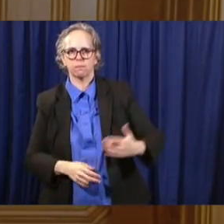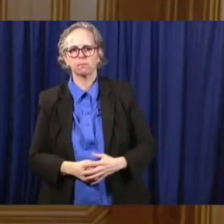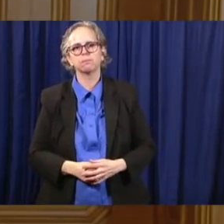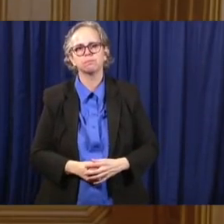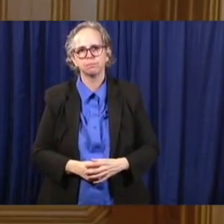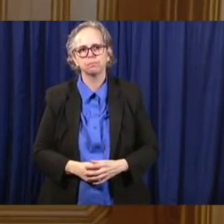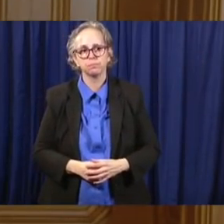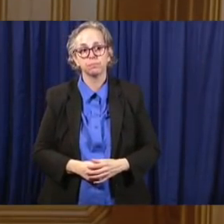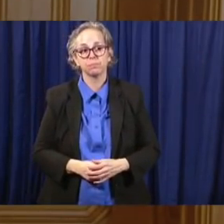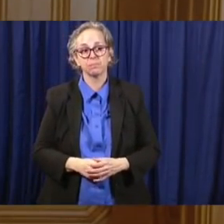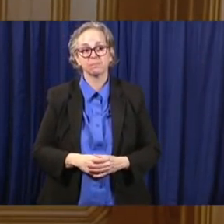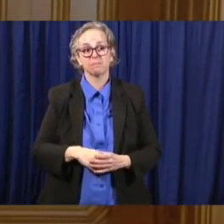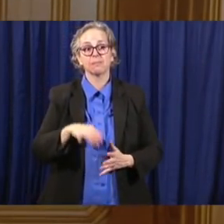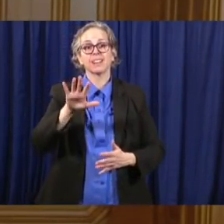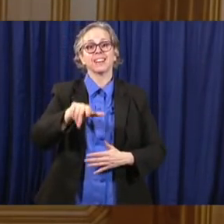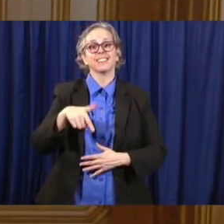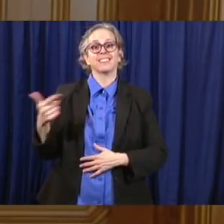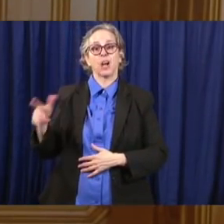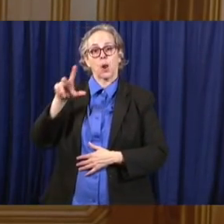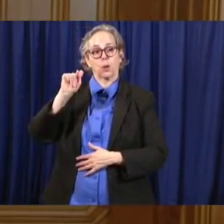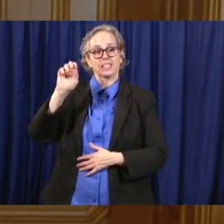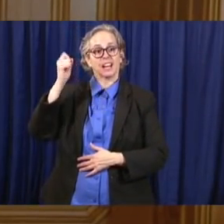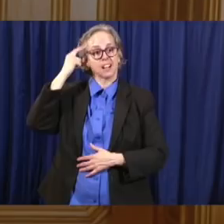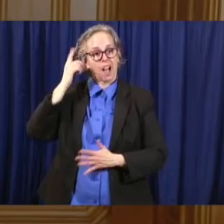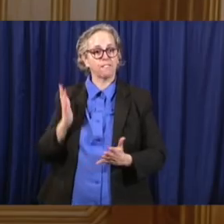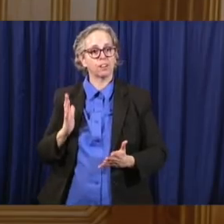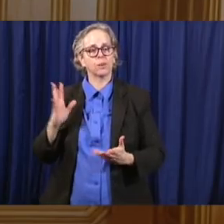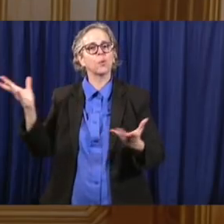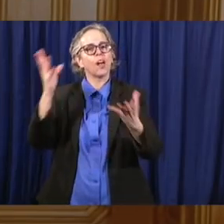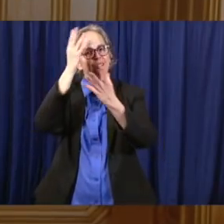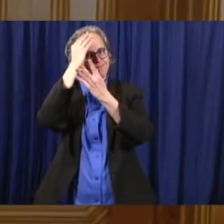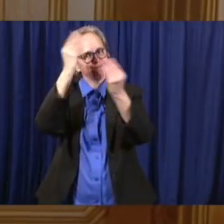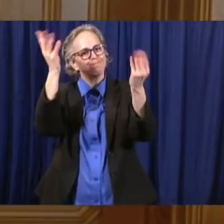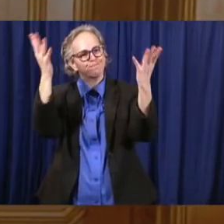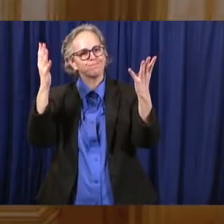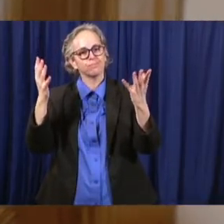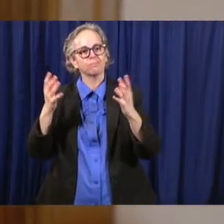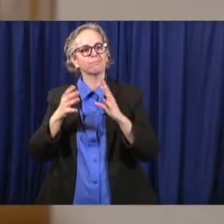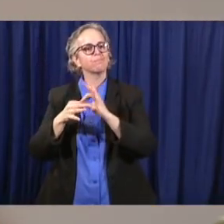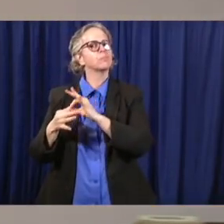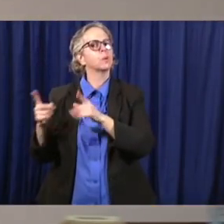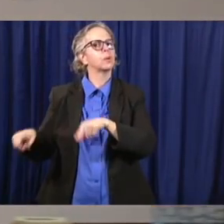Governor to give you an update on some of the things that he's been working on.